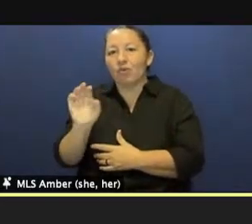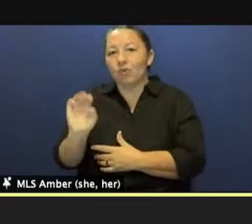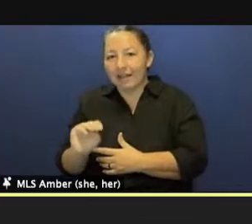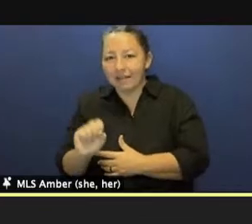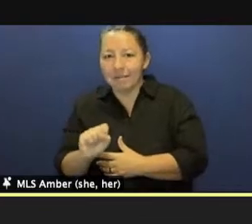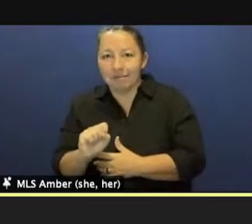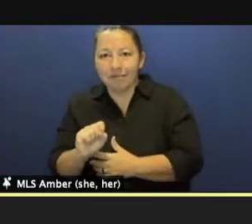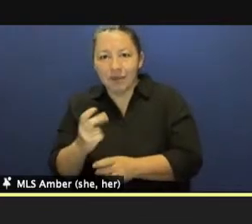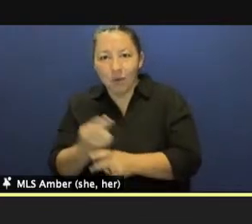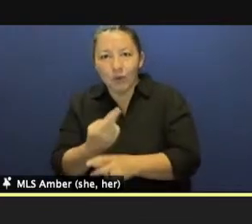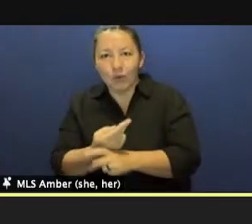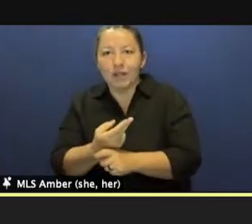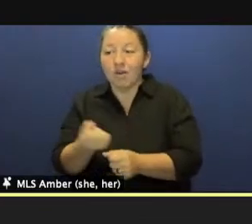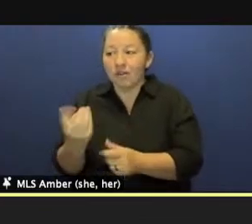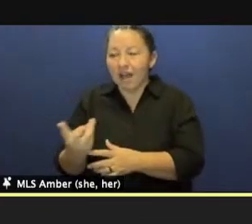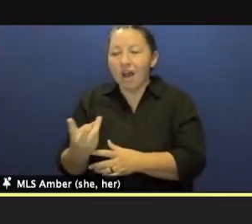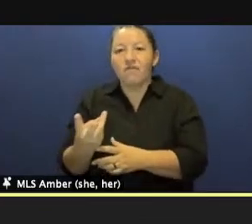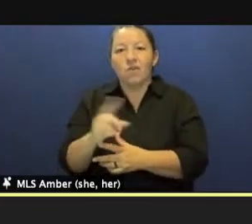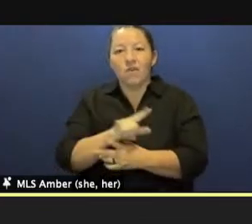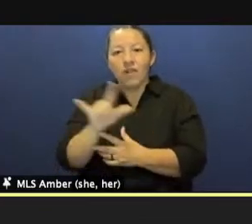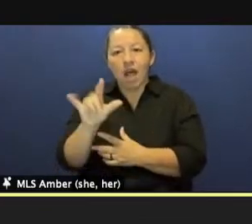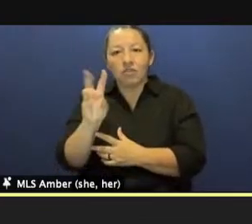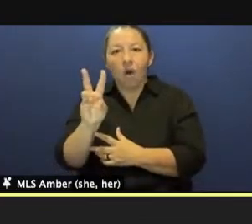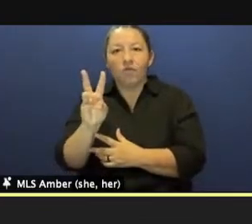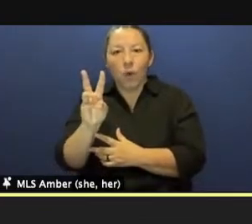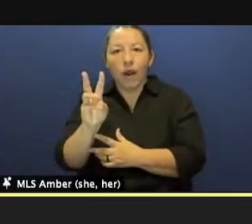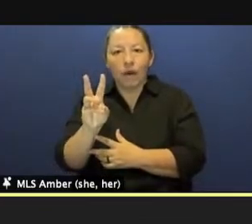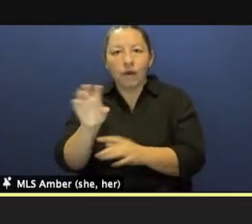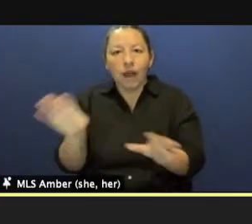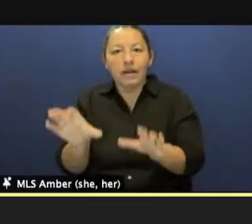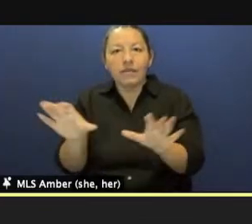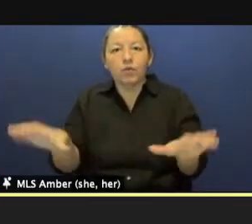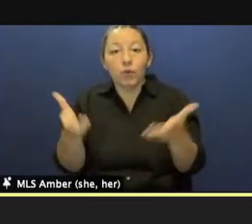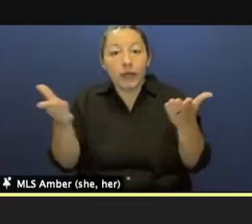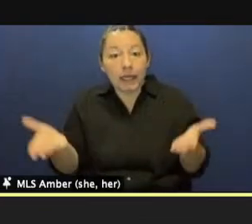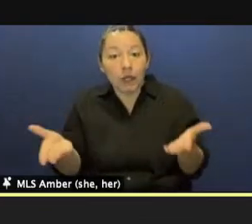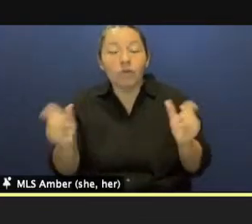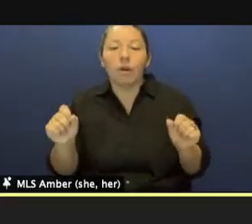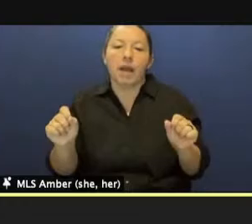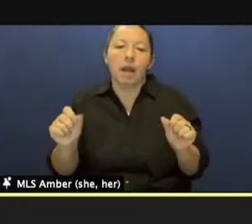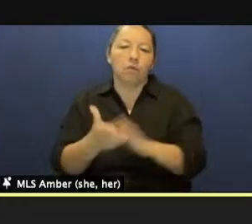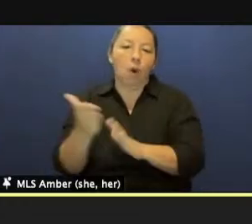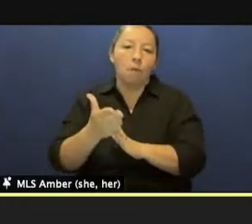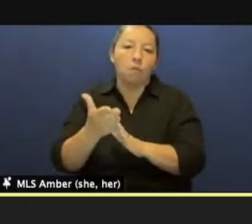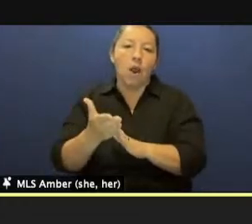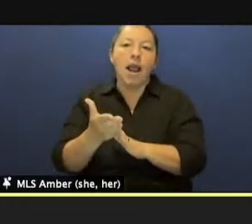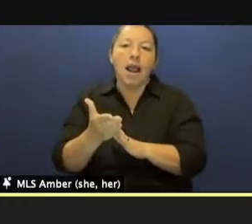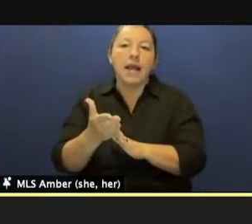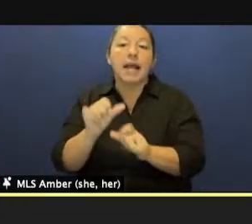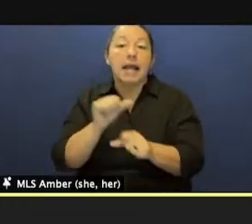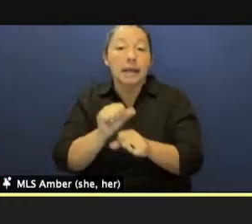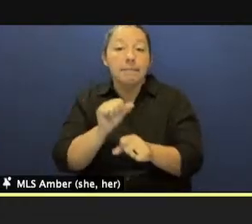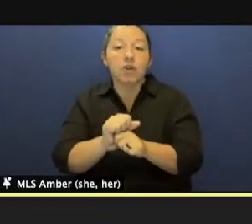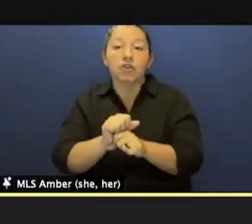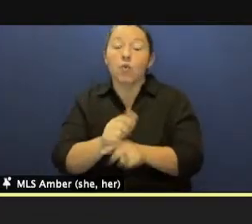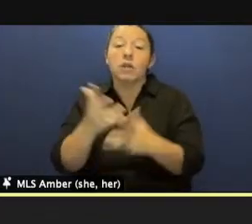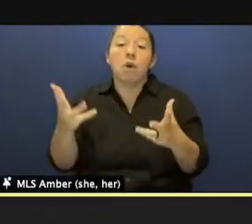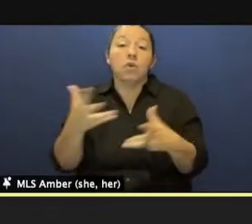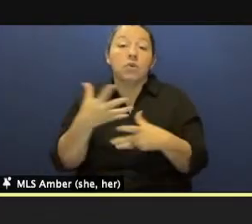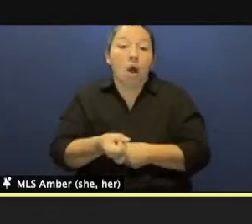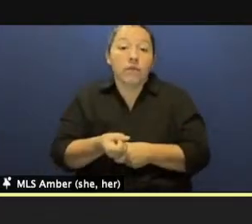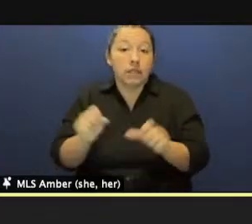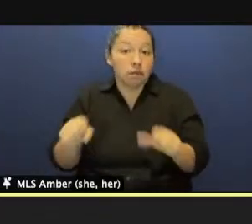flight software activities that we're doing here in order to be able to operate the mission with as high a confidence as